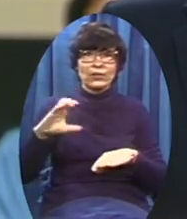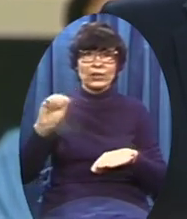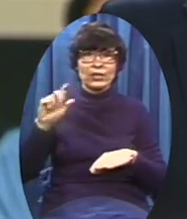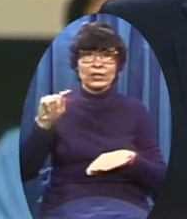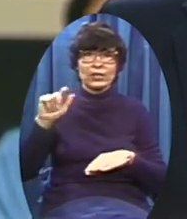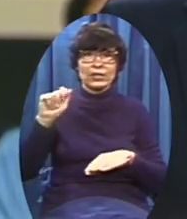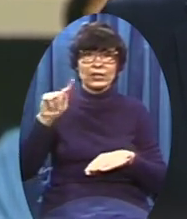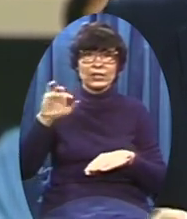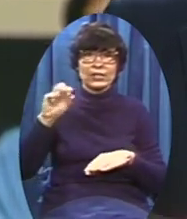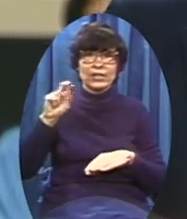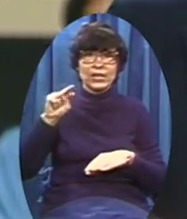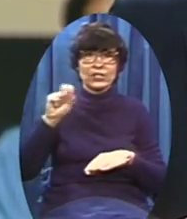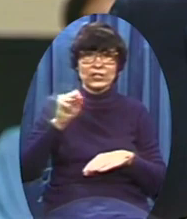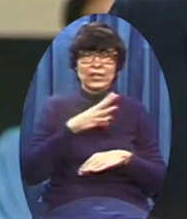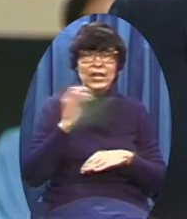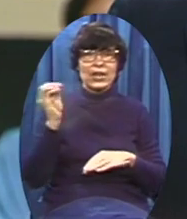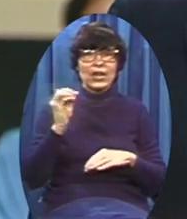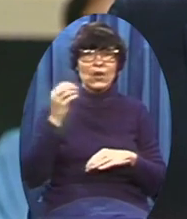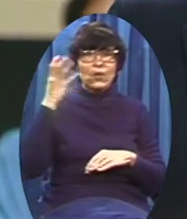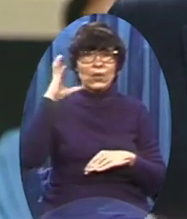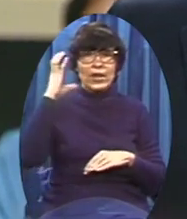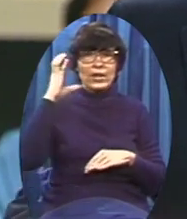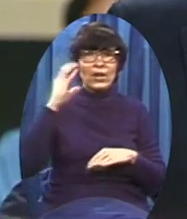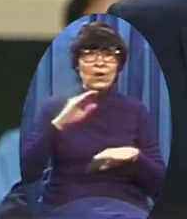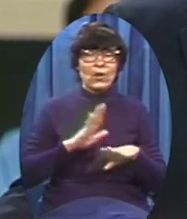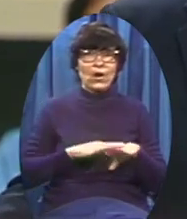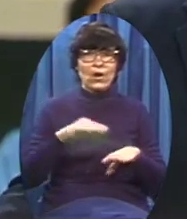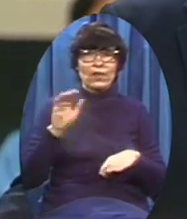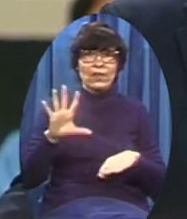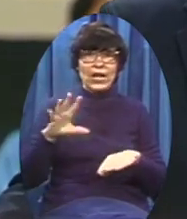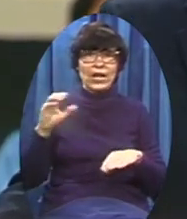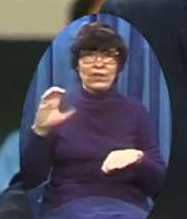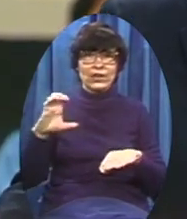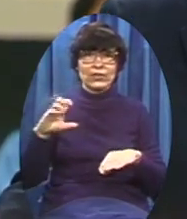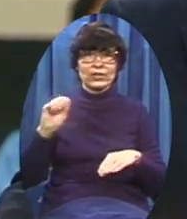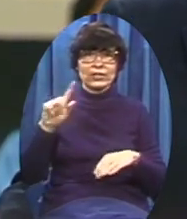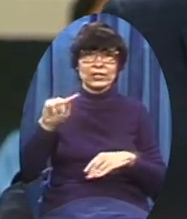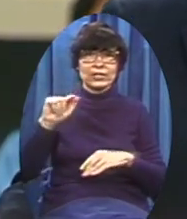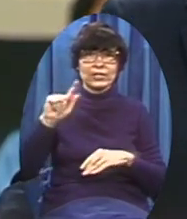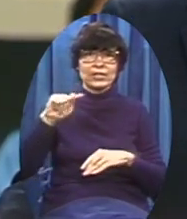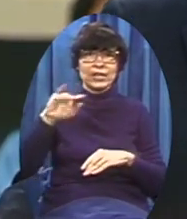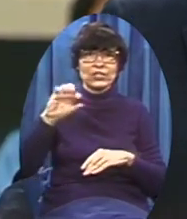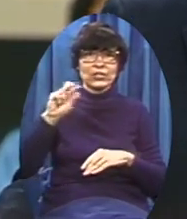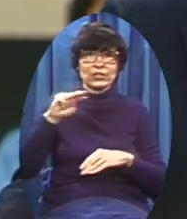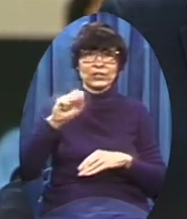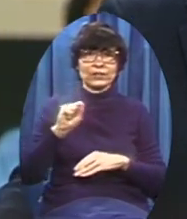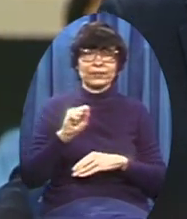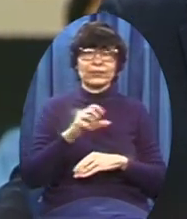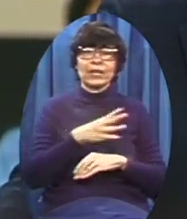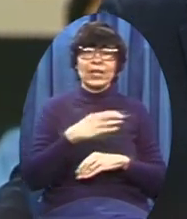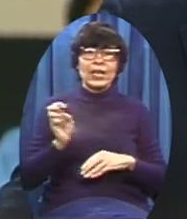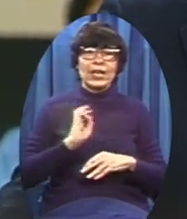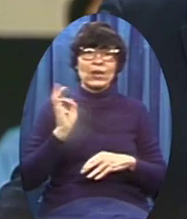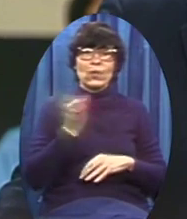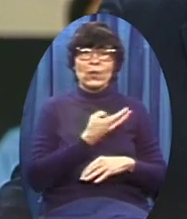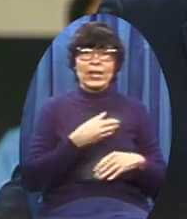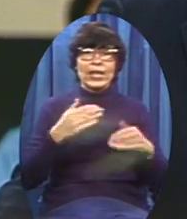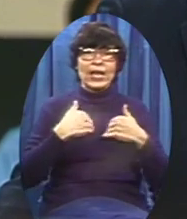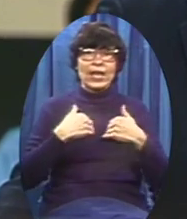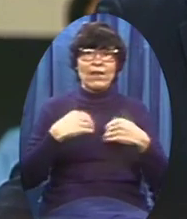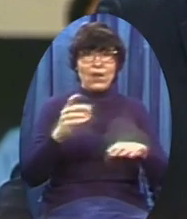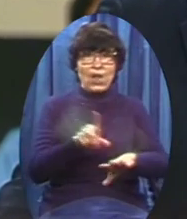And, well, we have a goal to reach 150,000 new faith partners, and we still have quite a way to